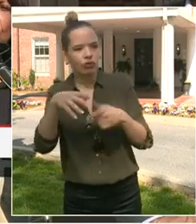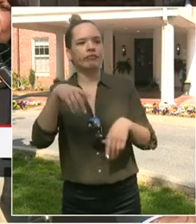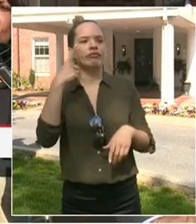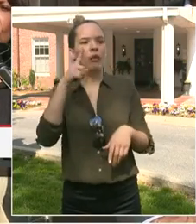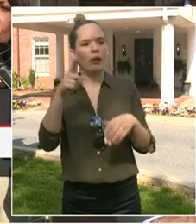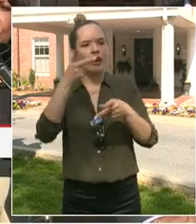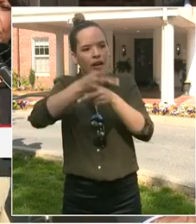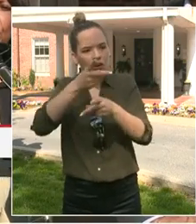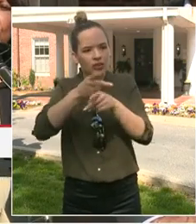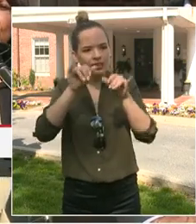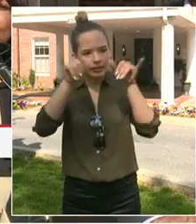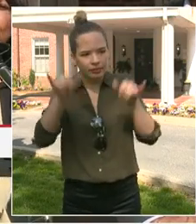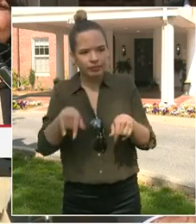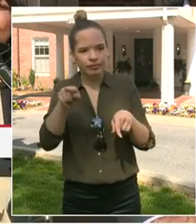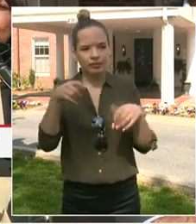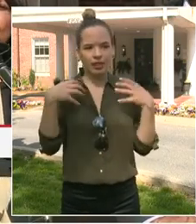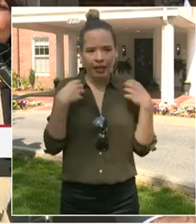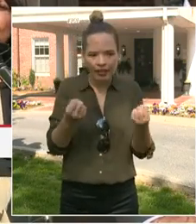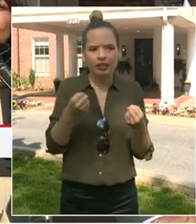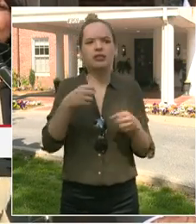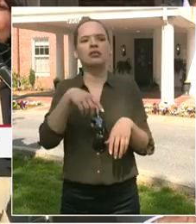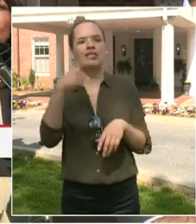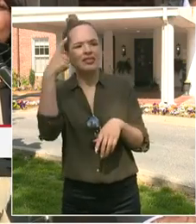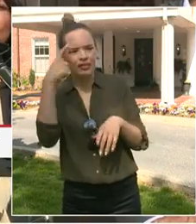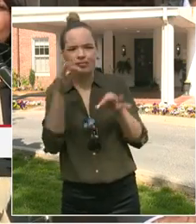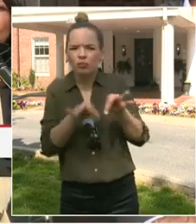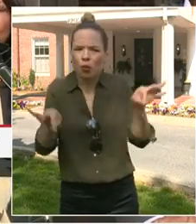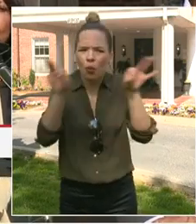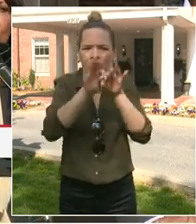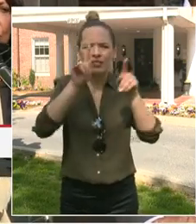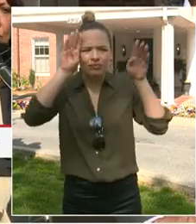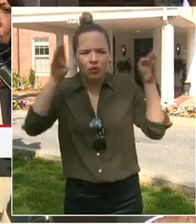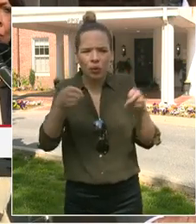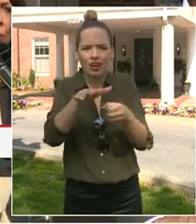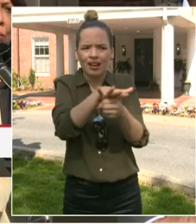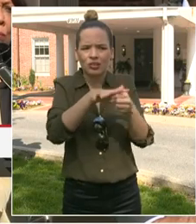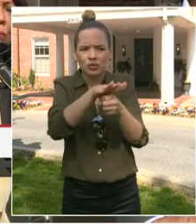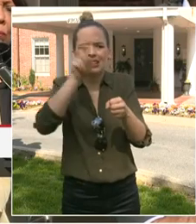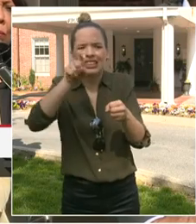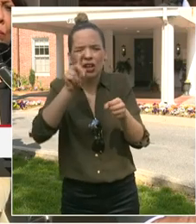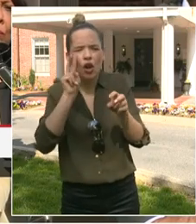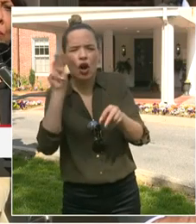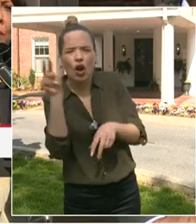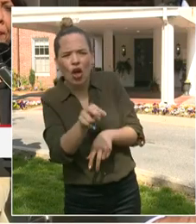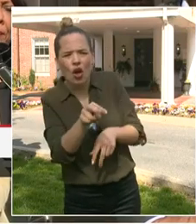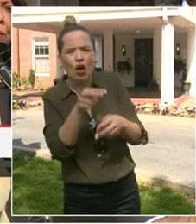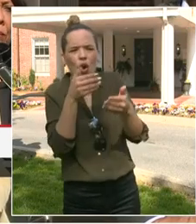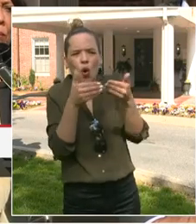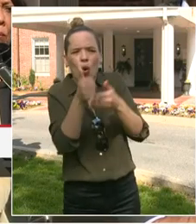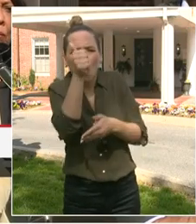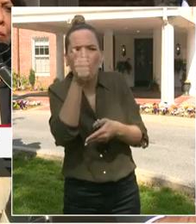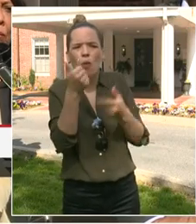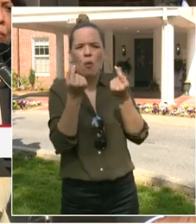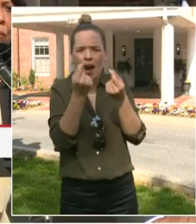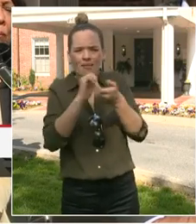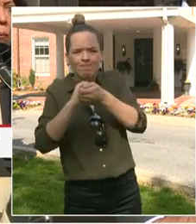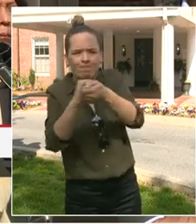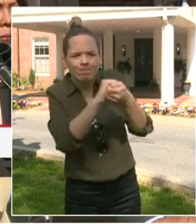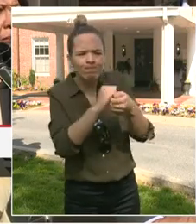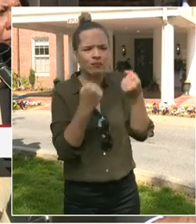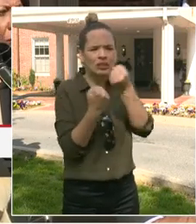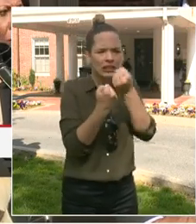we identified as one of the key focus areas the need to really take a close look at our allied health professionals and